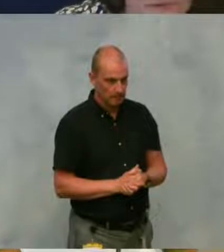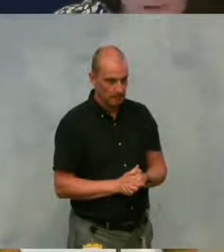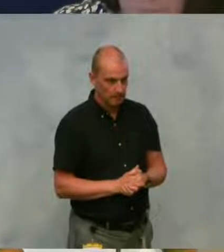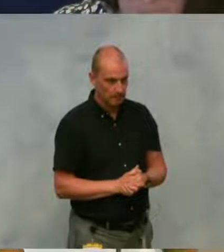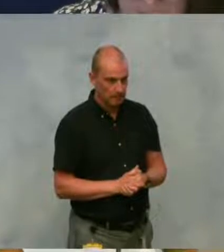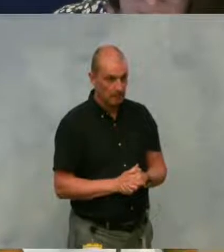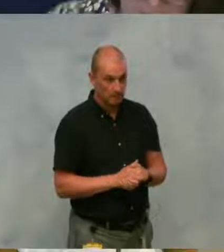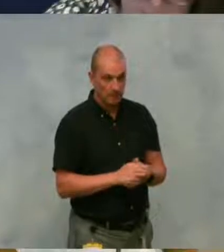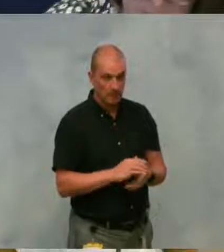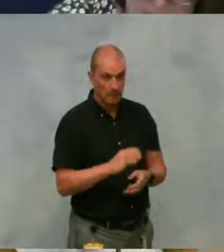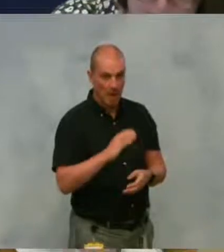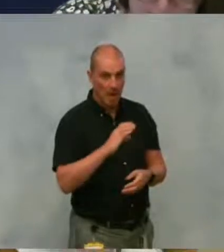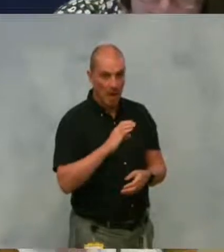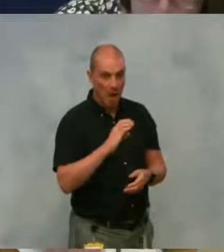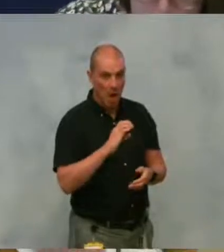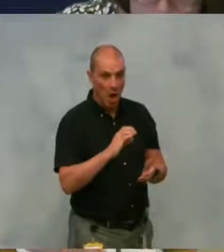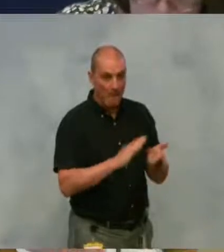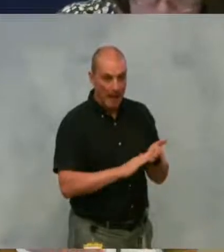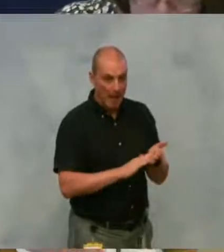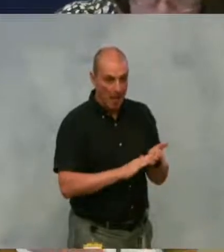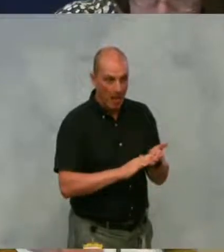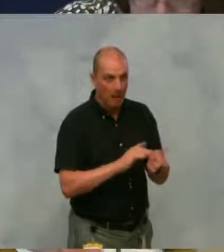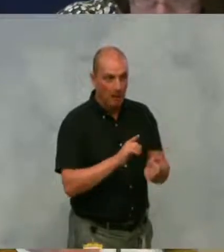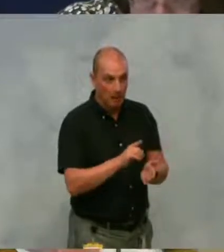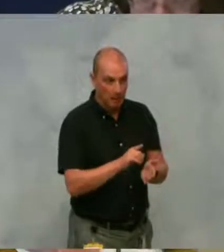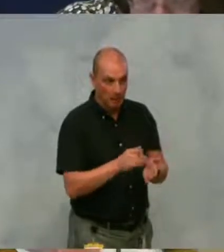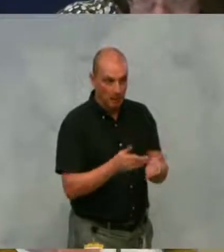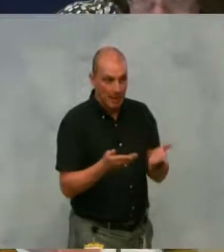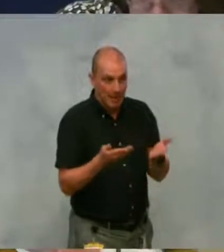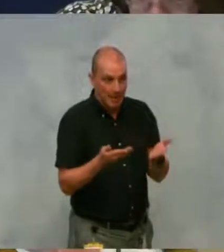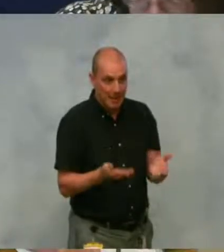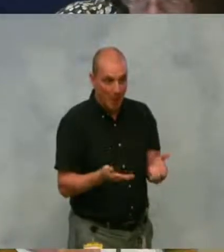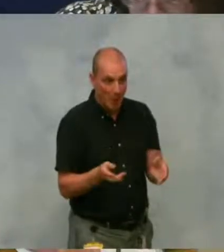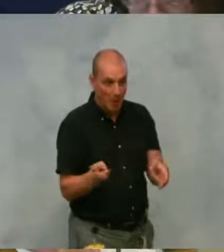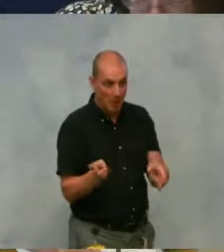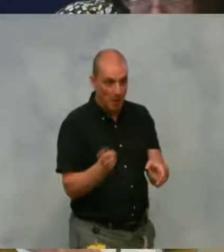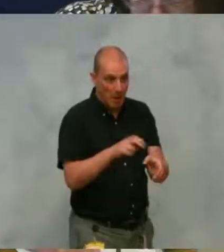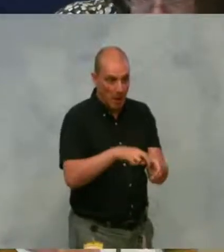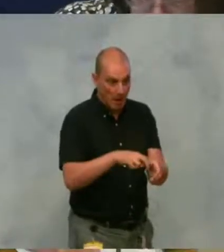Councillor Carmichael, I see that you're now in the meeting. Do you wish to speak?